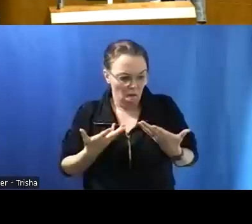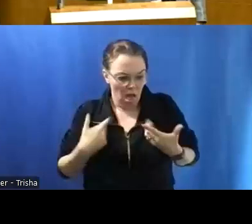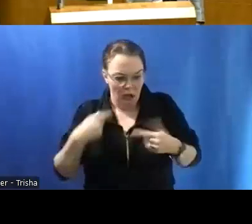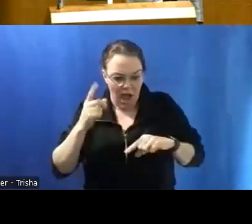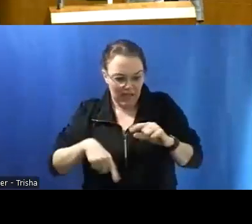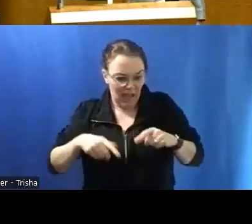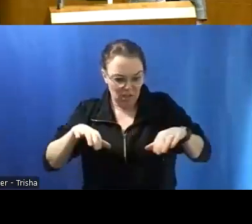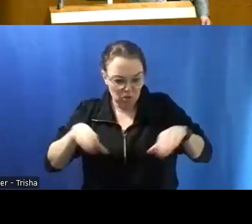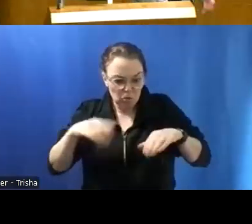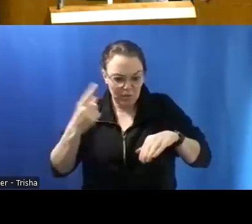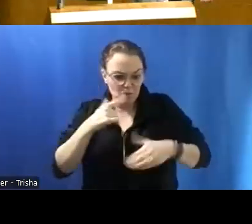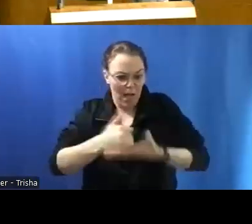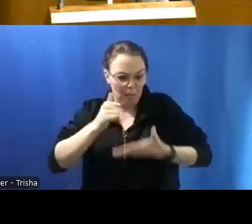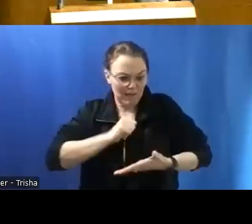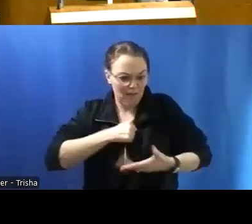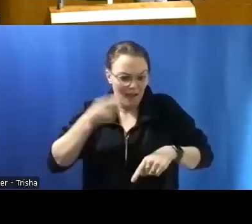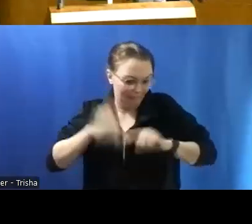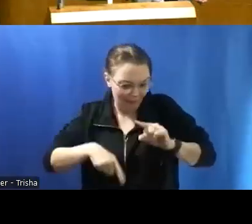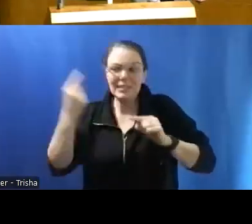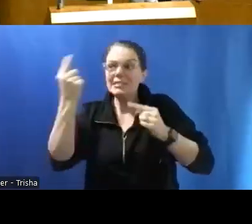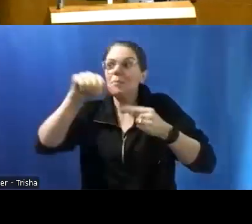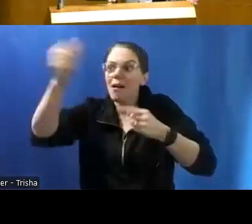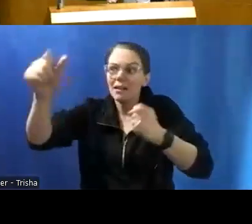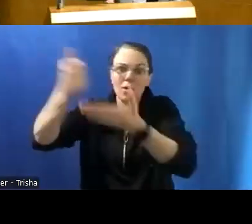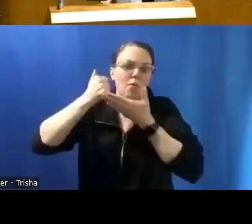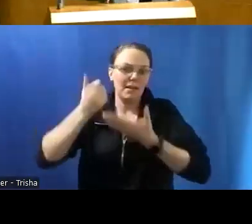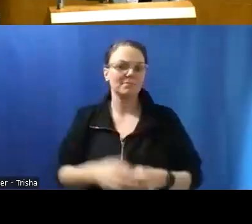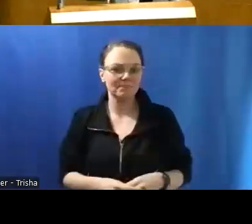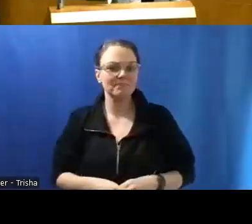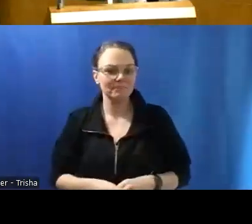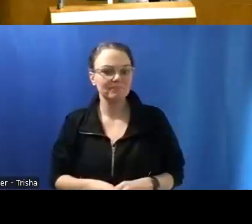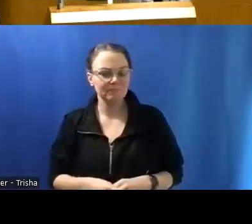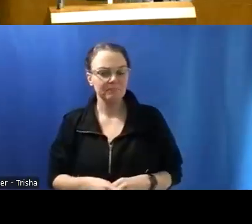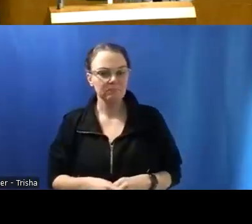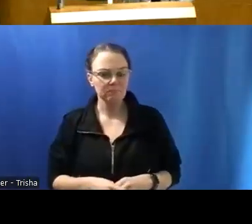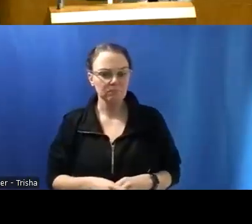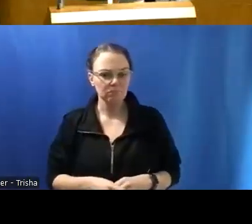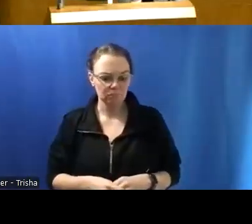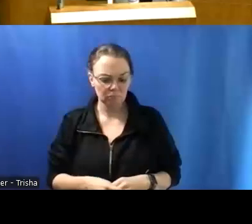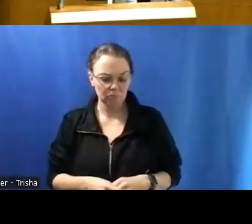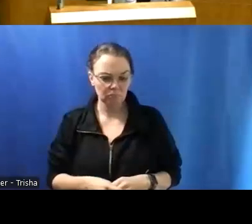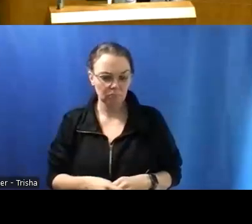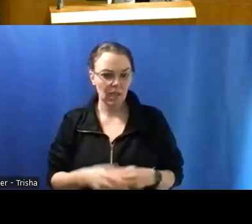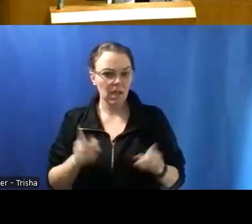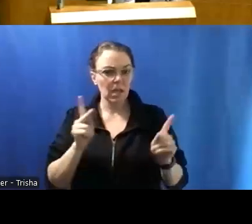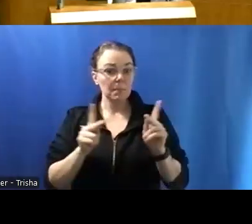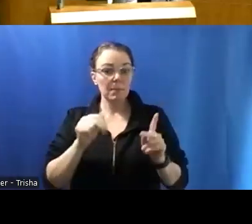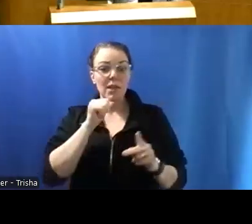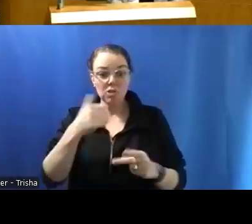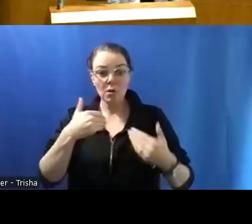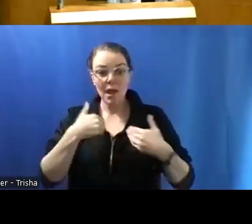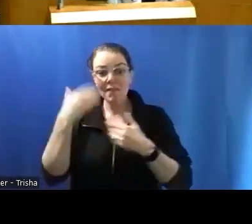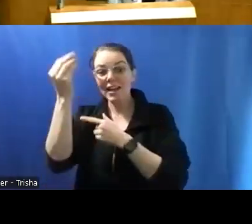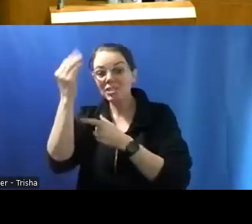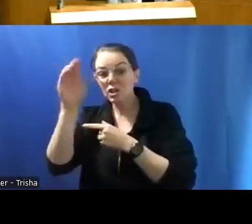get themselves back to being a functional person who can have a happy life. People who don't have that external locus of control are much